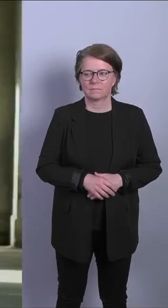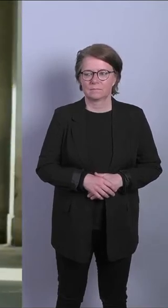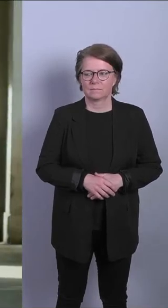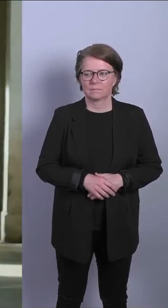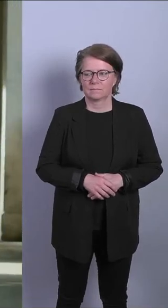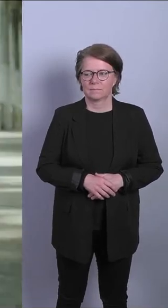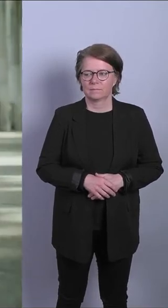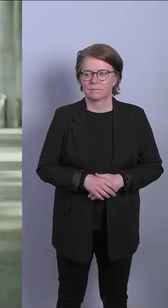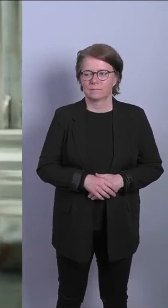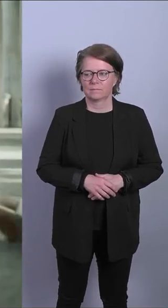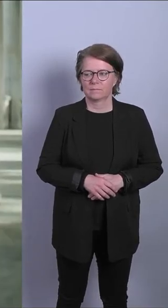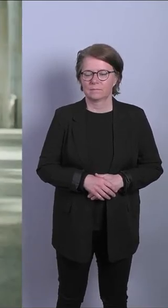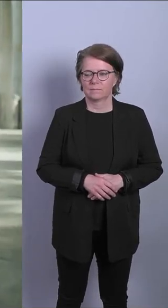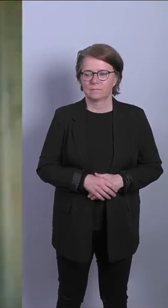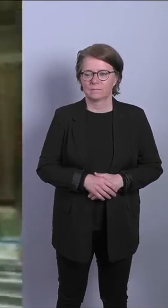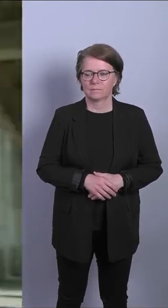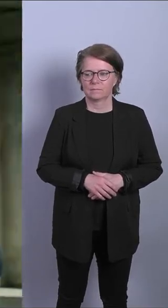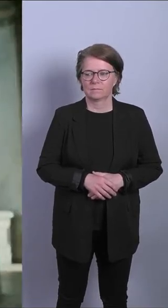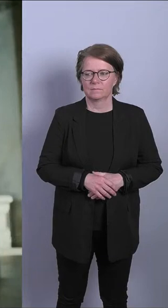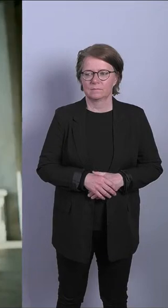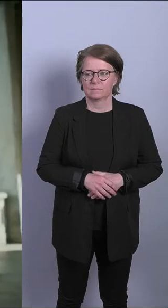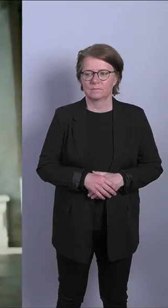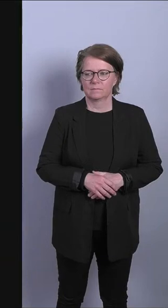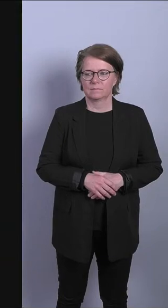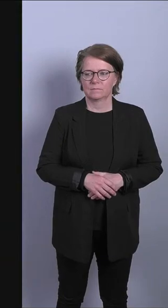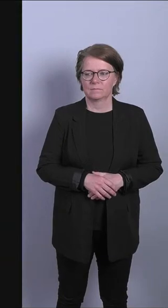We are ball. We're feeling.